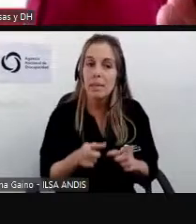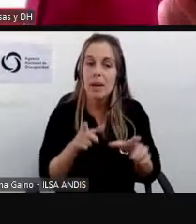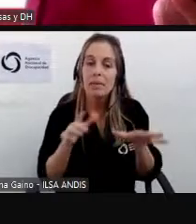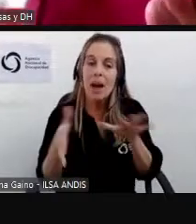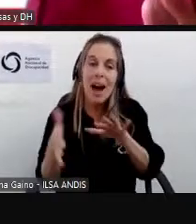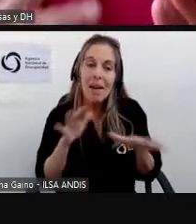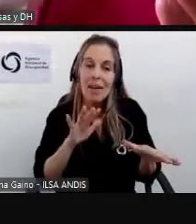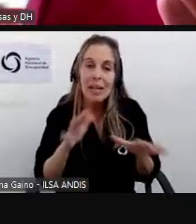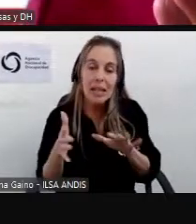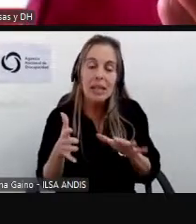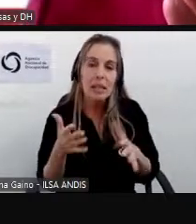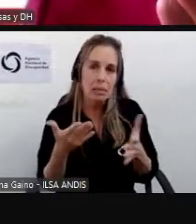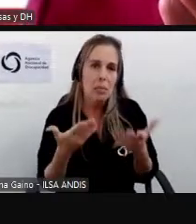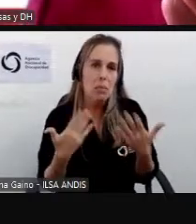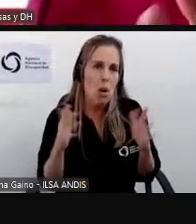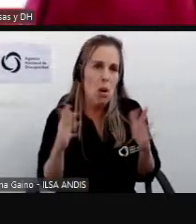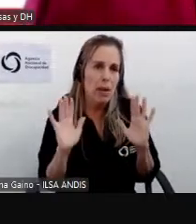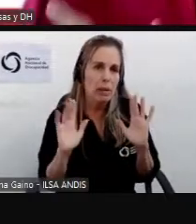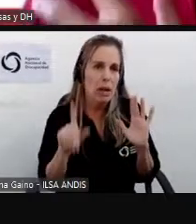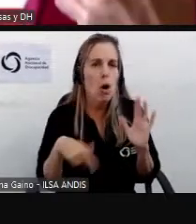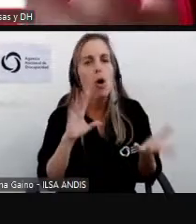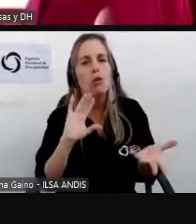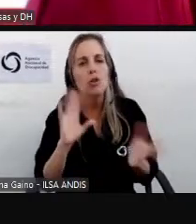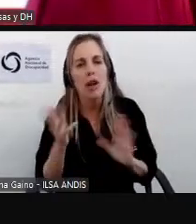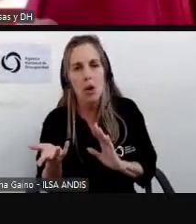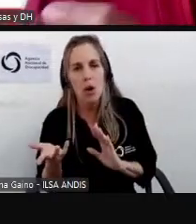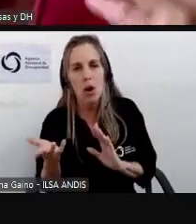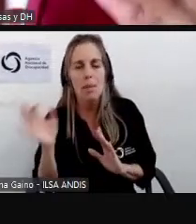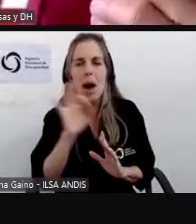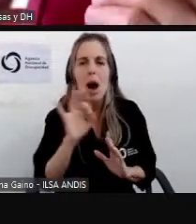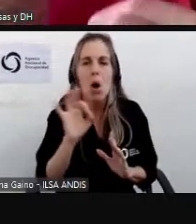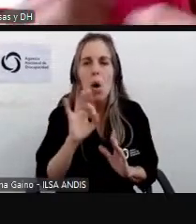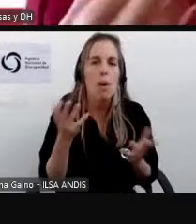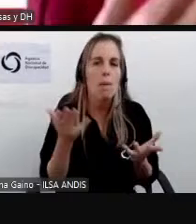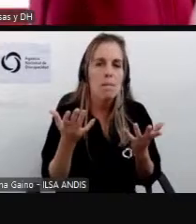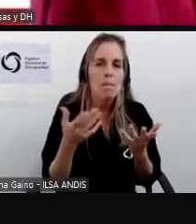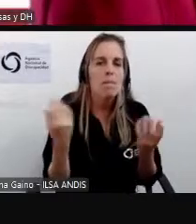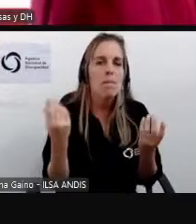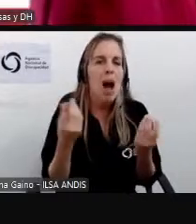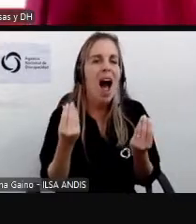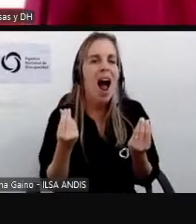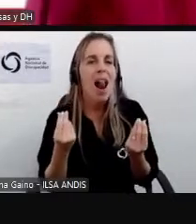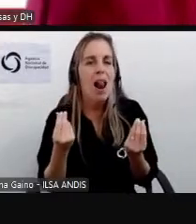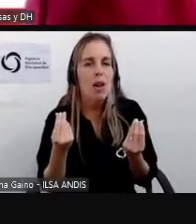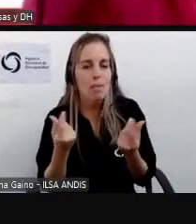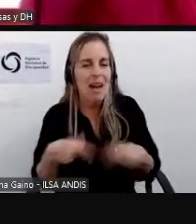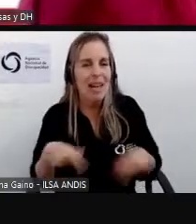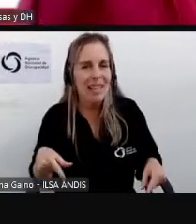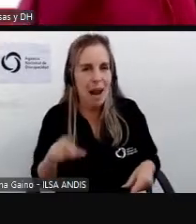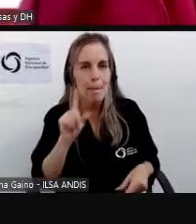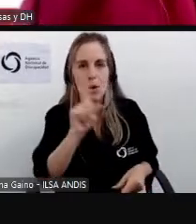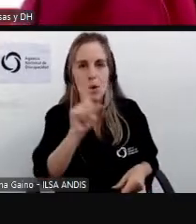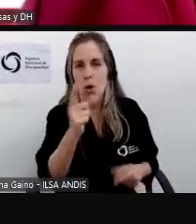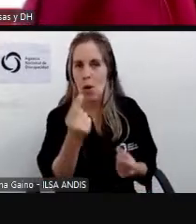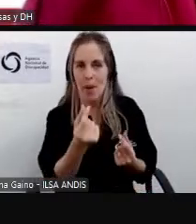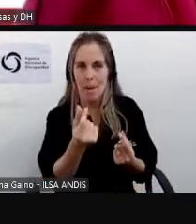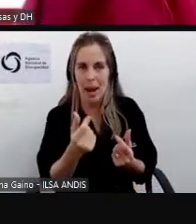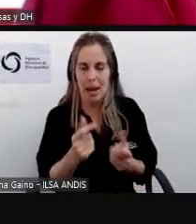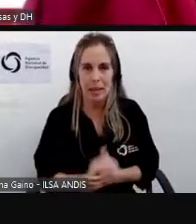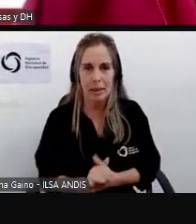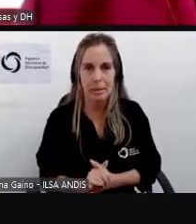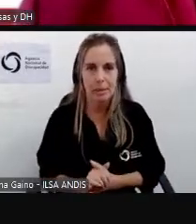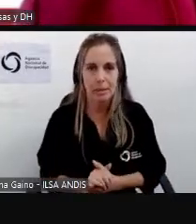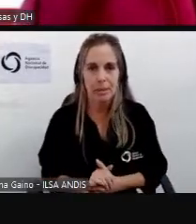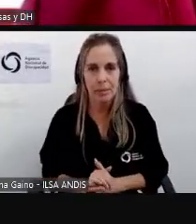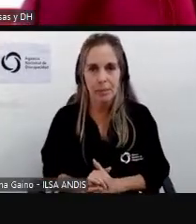and in some cases, along with monetary reparations or